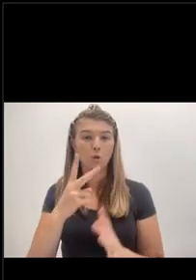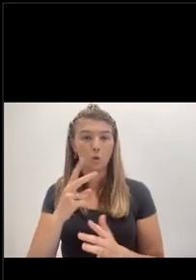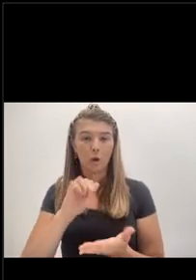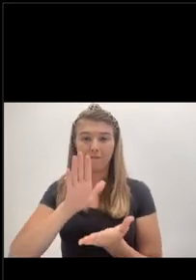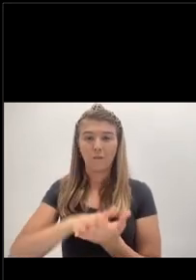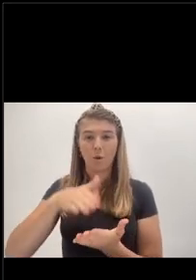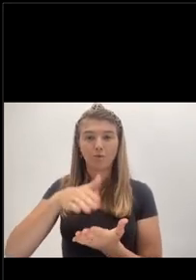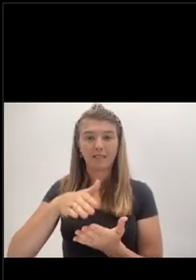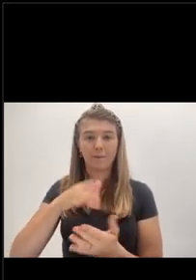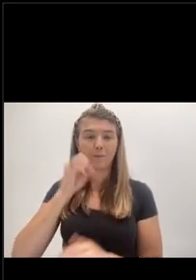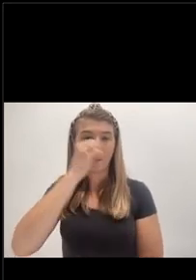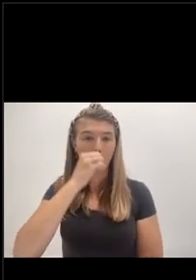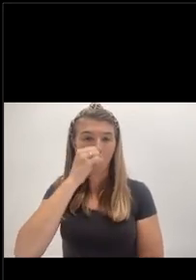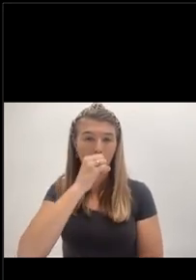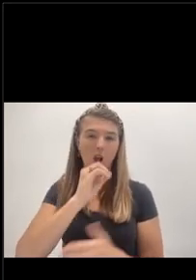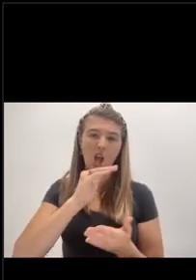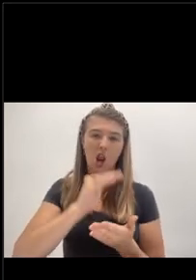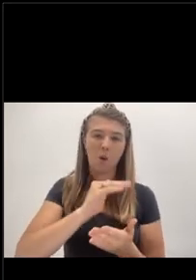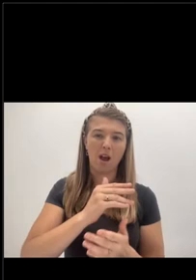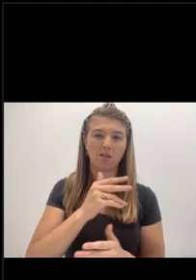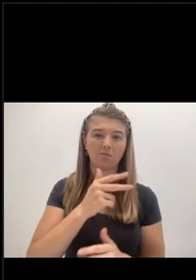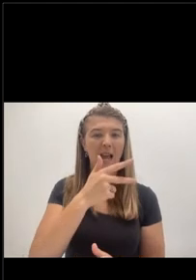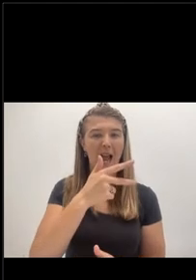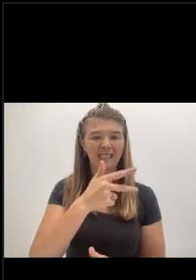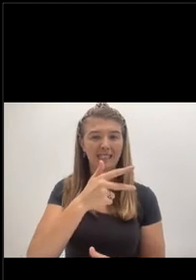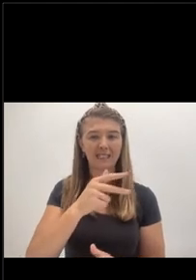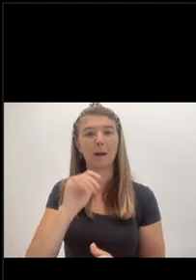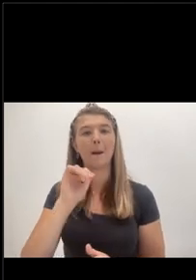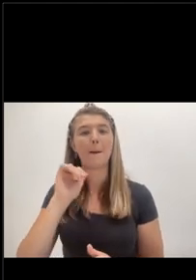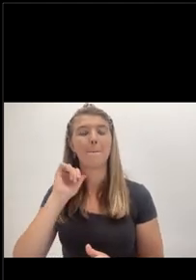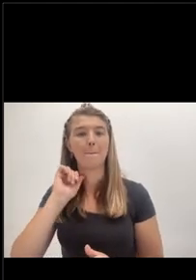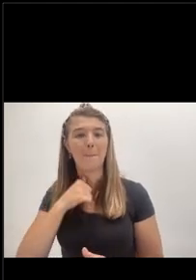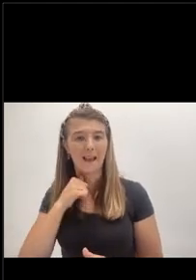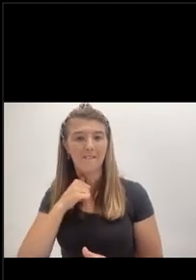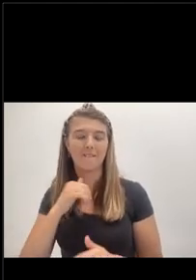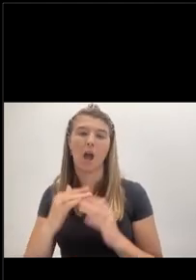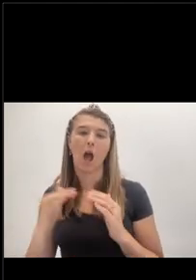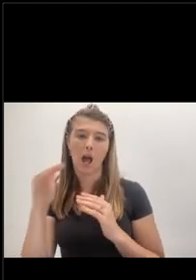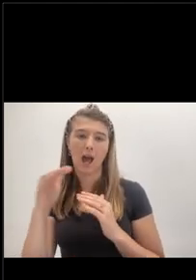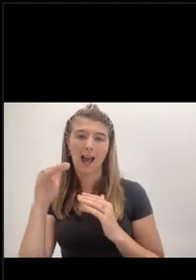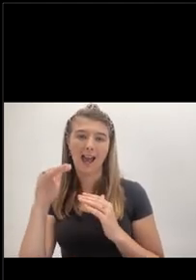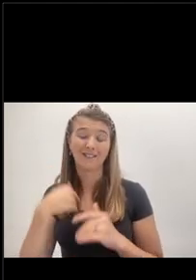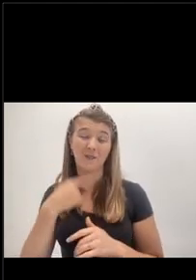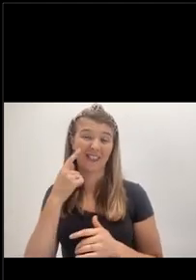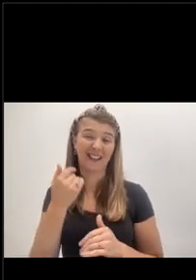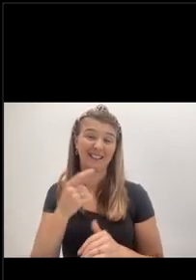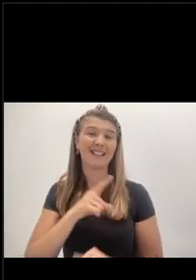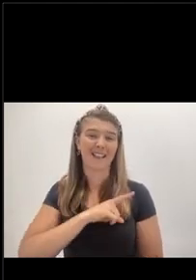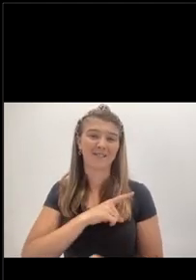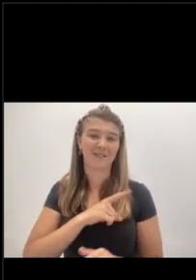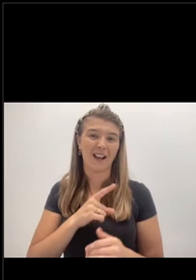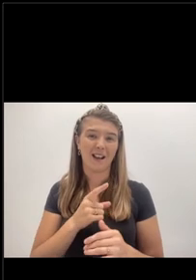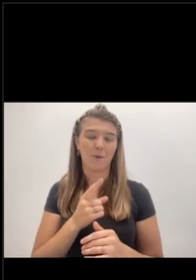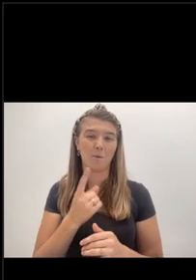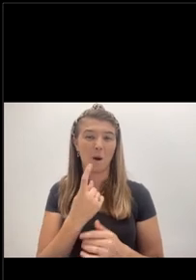as high as of beef. But I think this is maybe another reason for the vegetarians. And